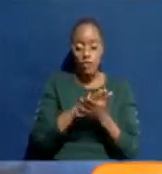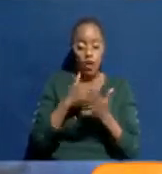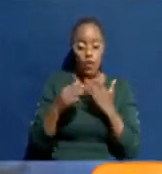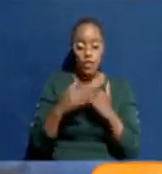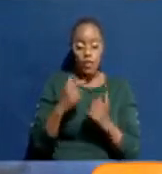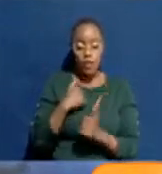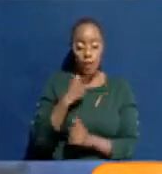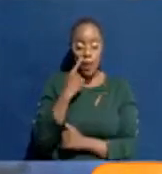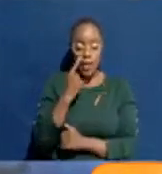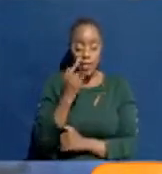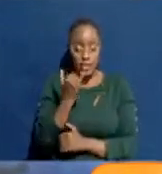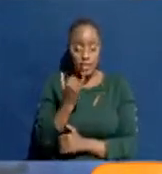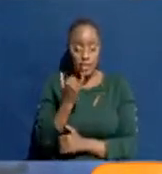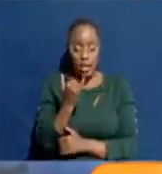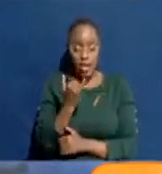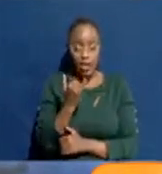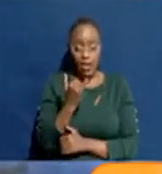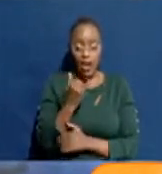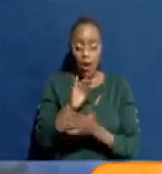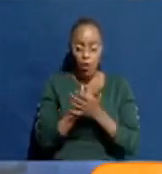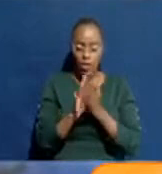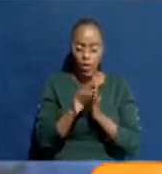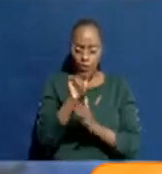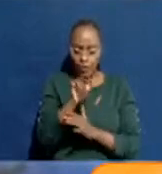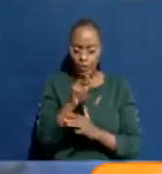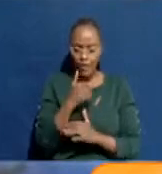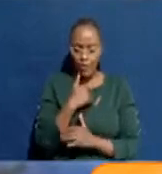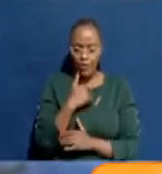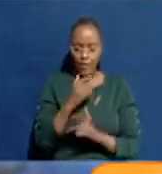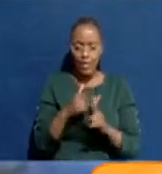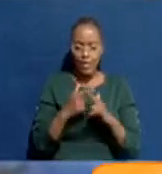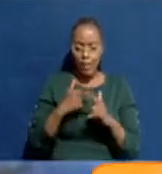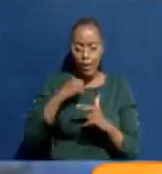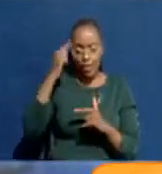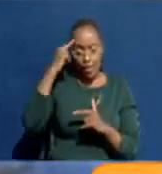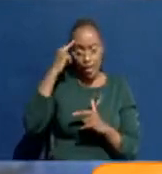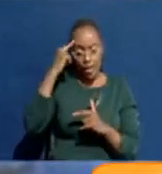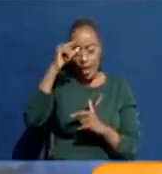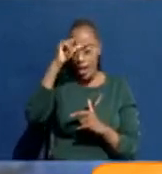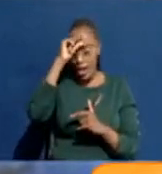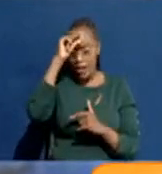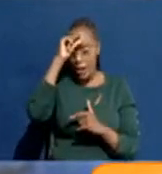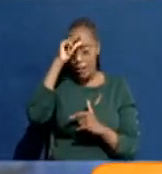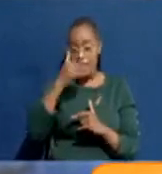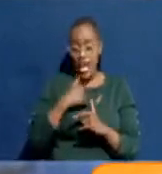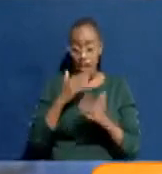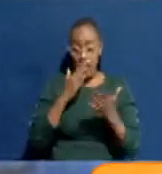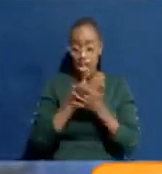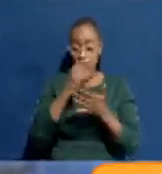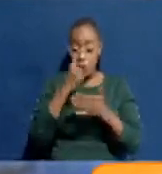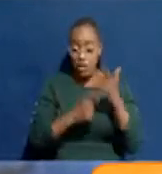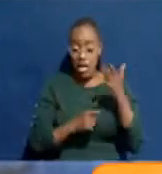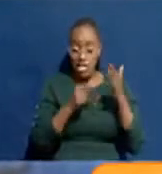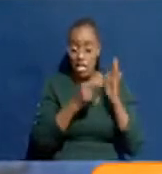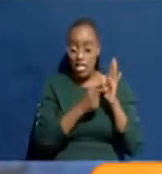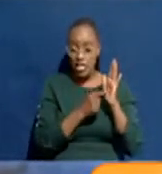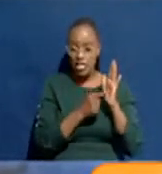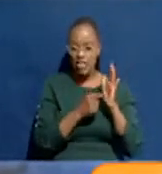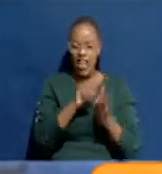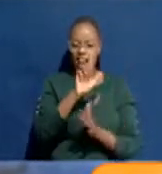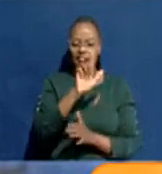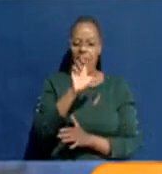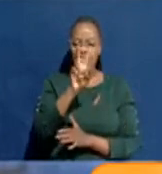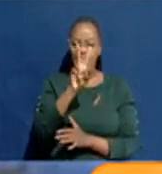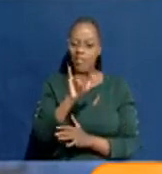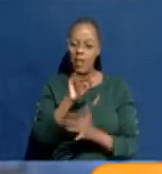in this, so without that, I don't think government has any right to charge this levy. Two, what is a levy?